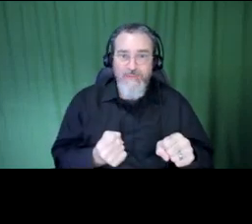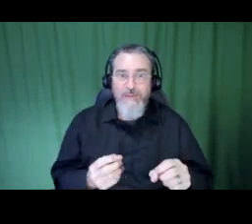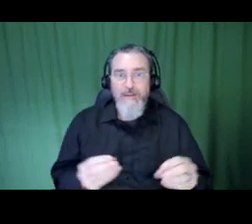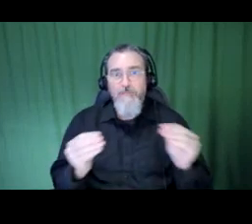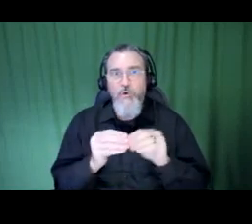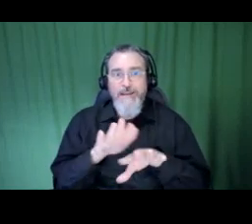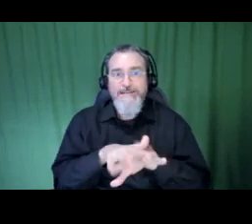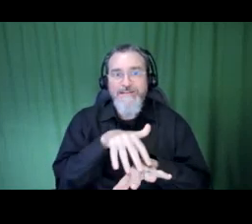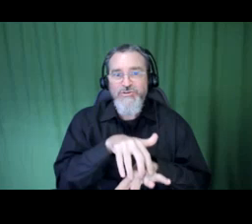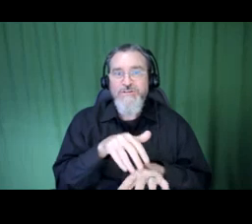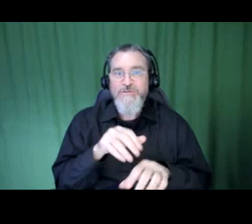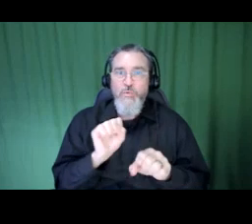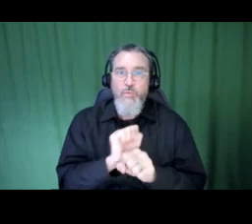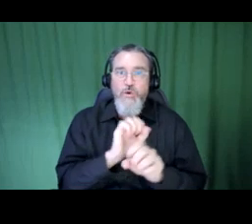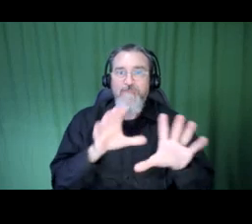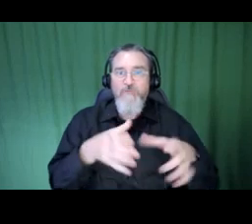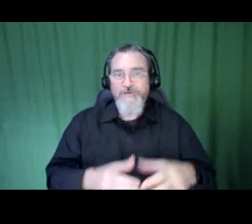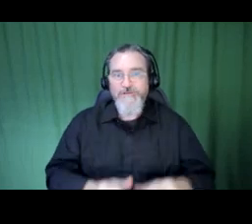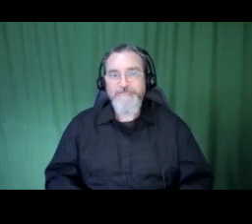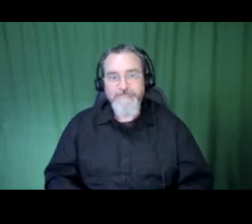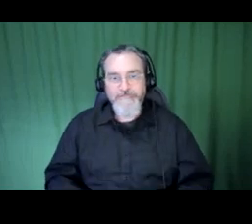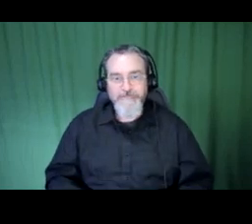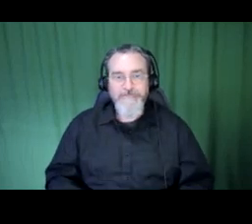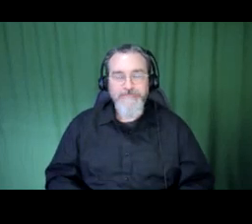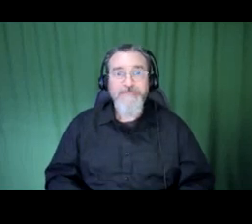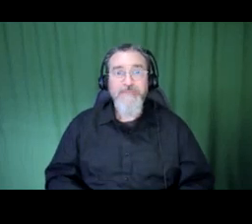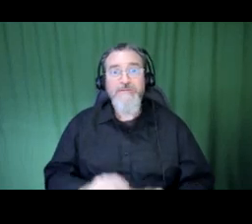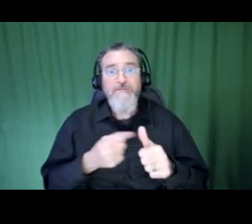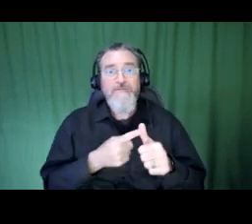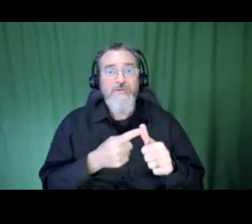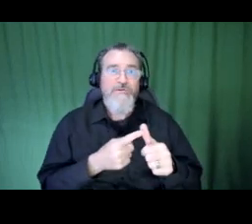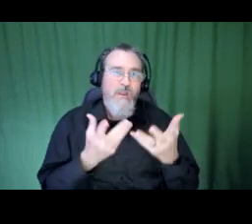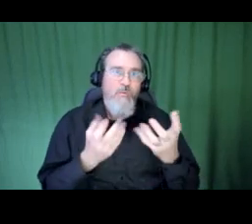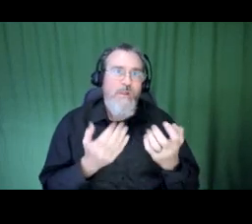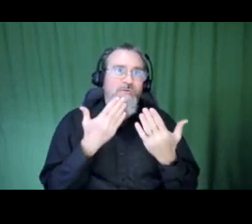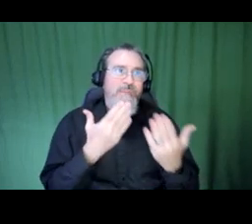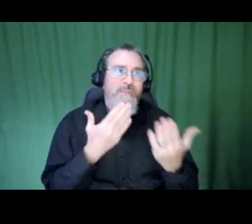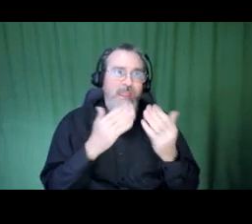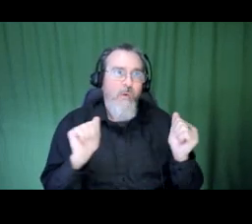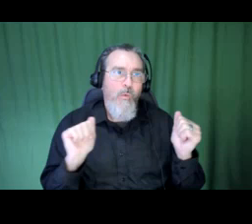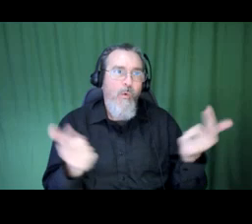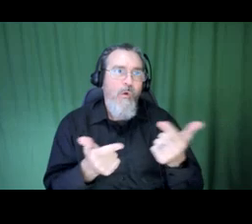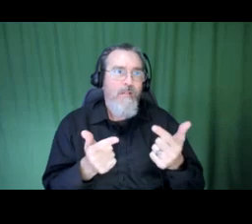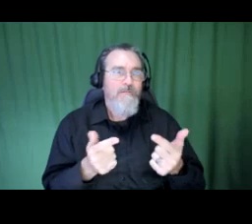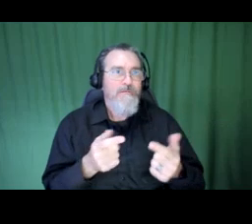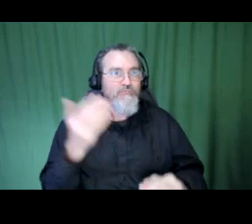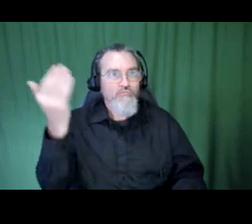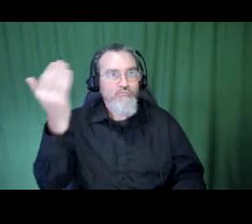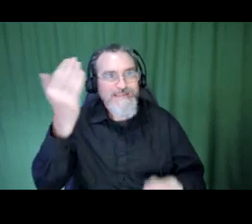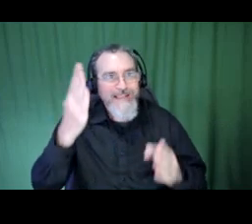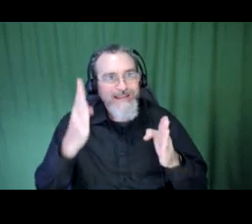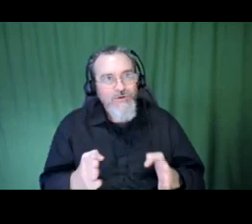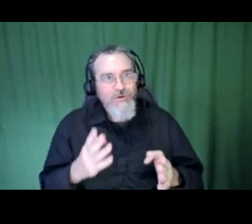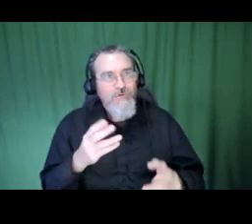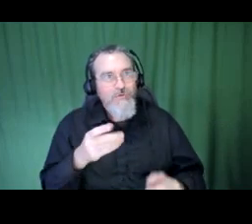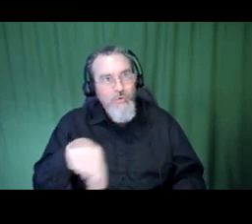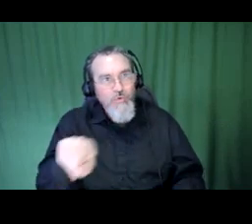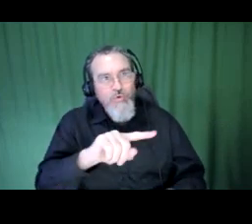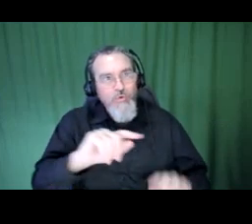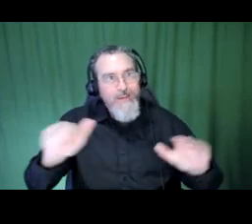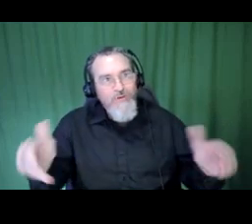colleague Haley's also joining me. And before I begin, I just want to thank all the presenters for all their introductions. It's really amazing to see the cohort of work that we're